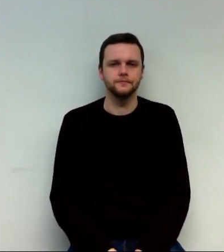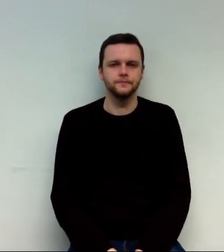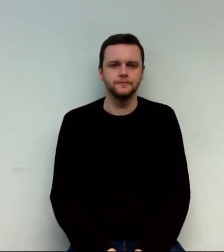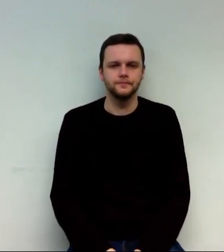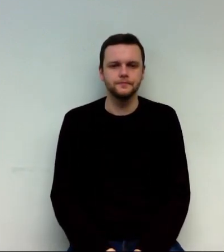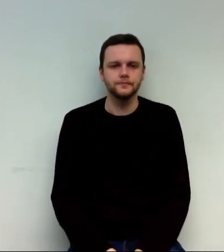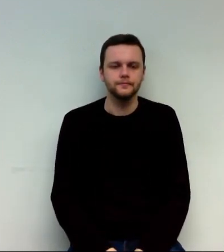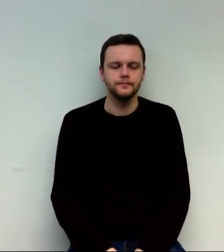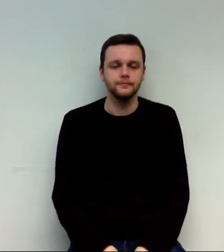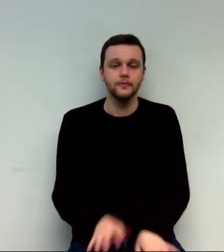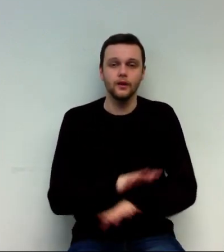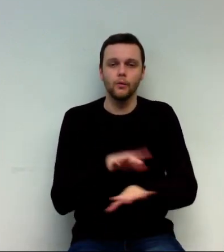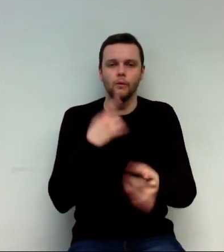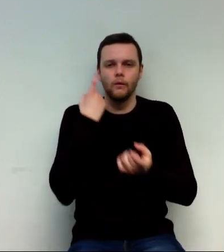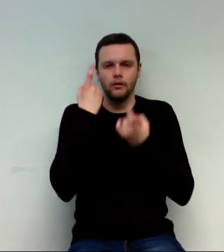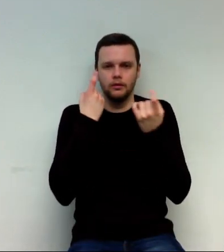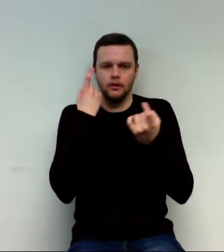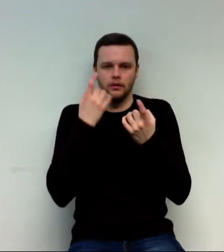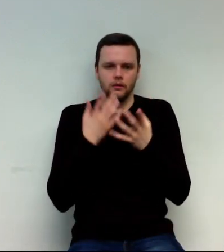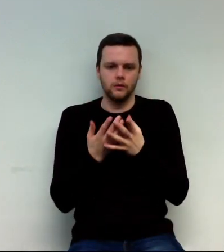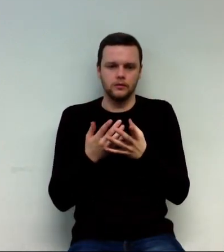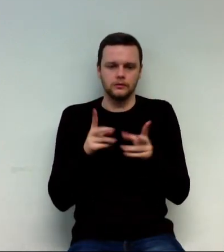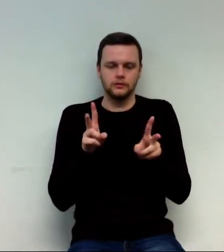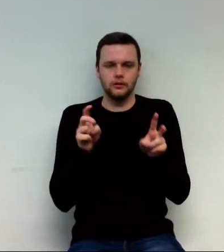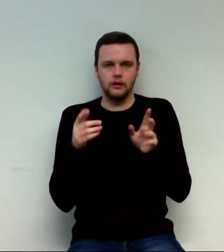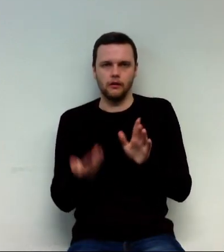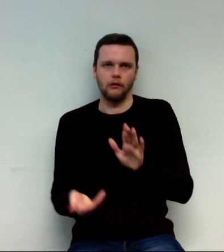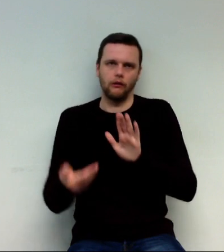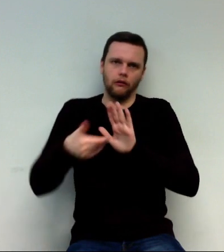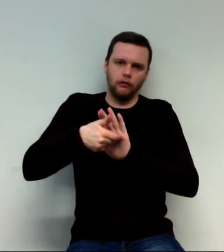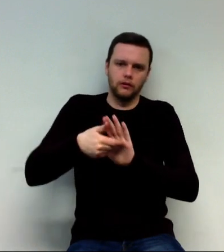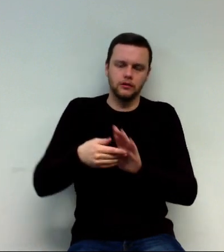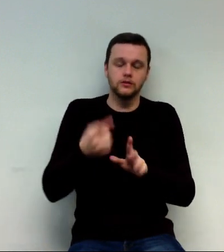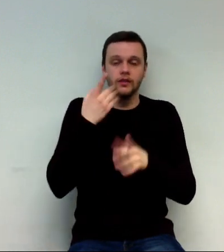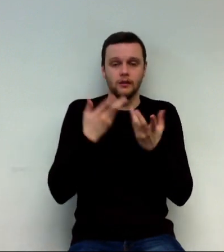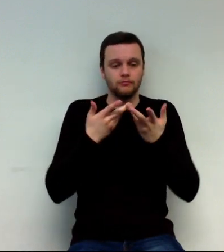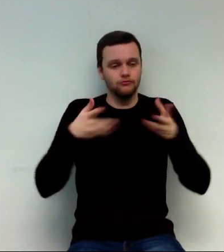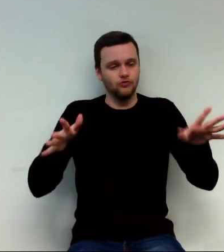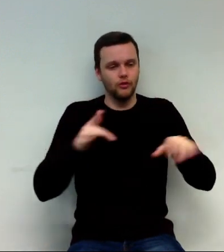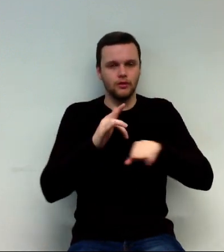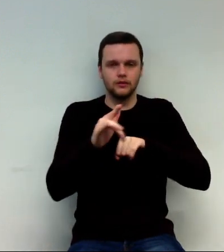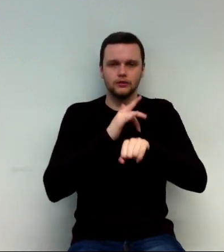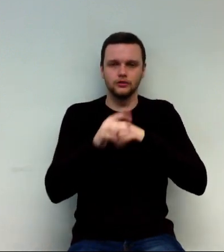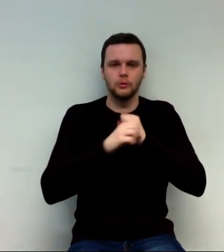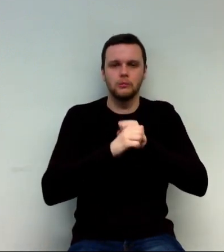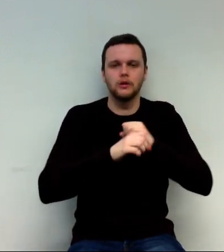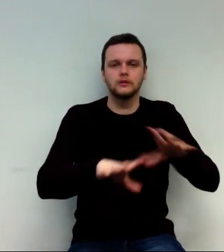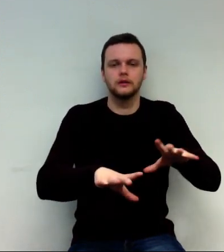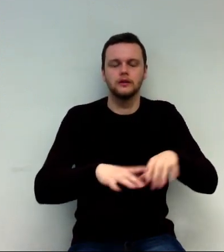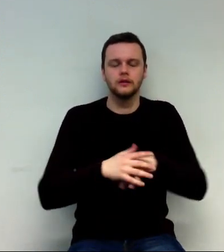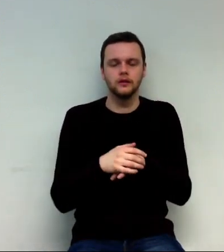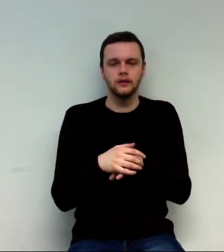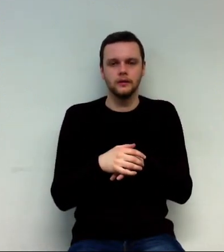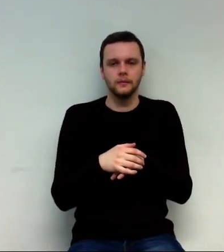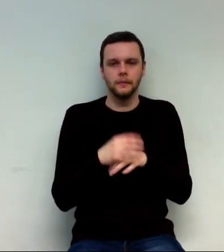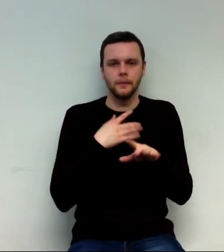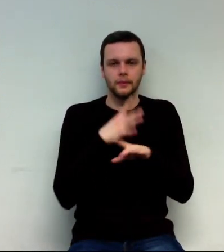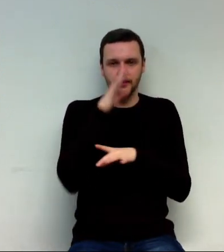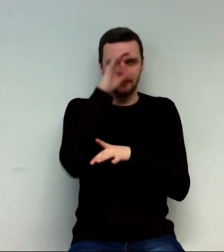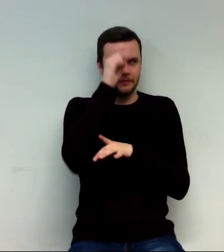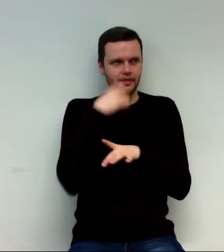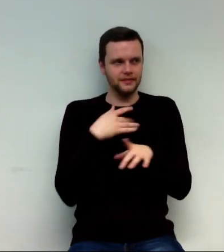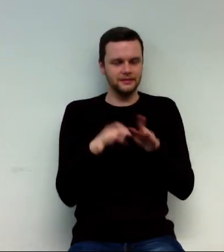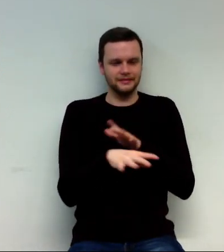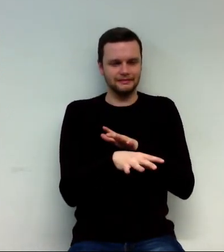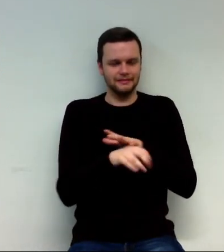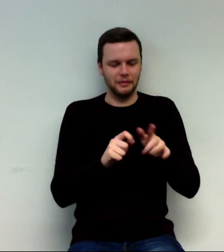not necessarily treating it as like add-on in your sort of broader show marketing. One example we think of, I may have just stolen what Ray was about to